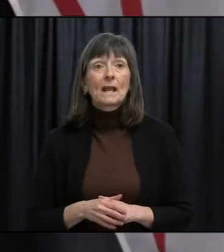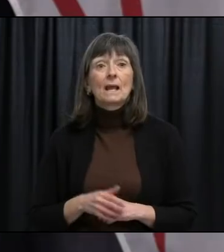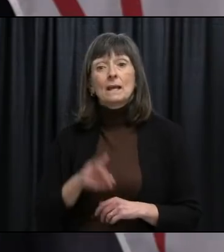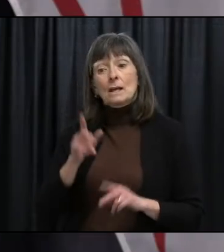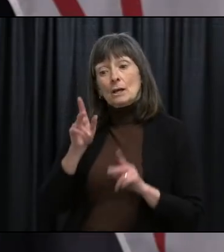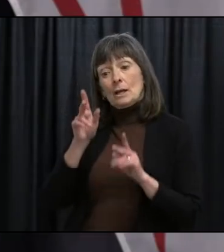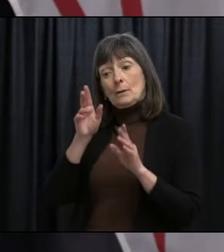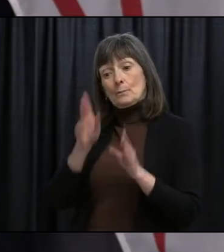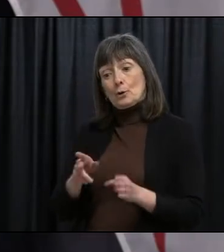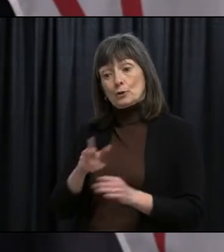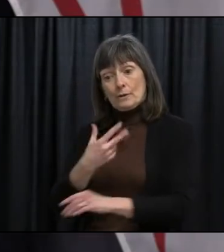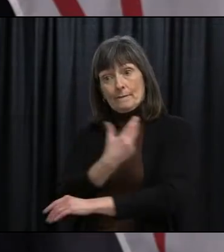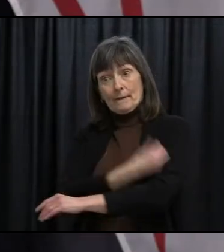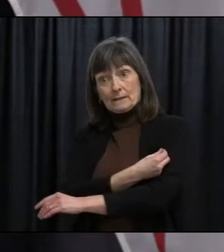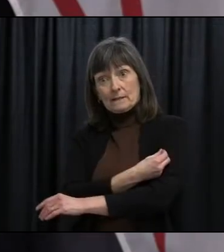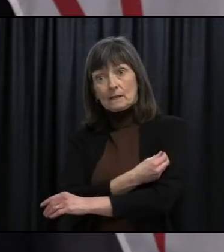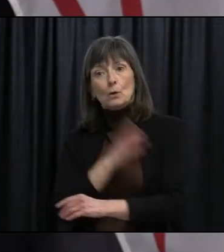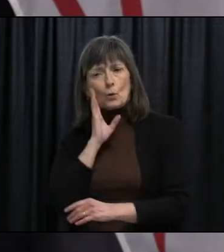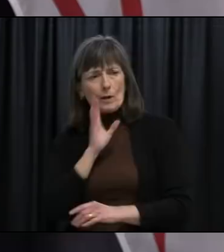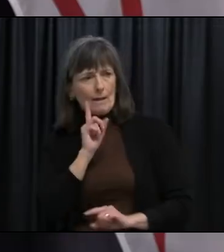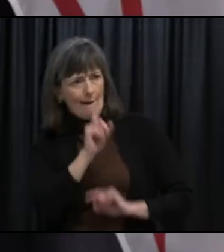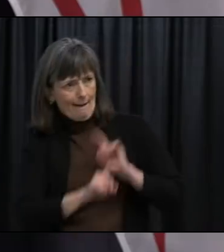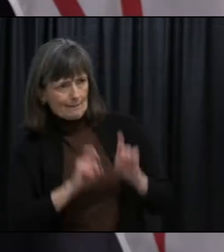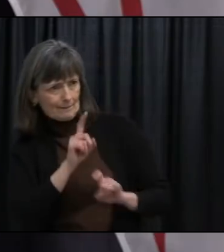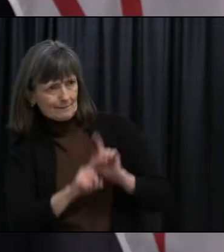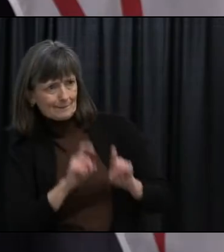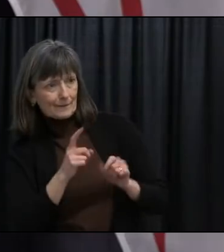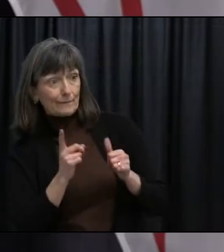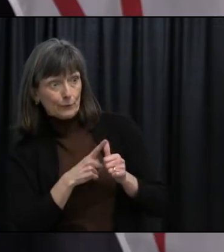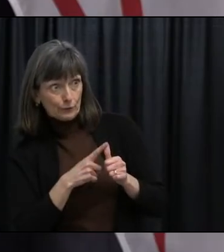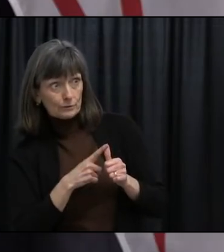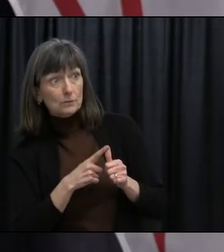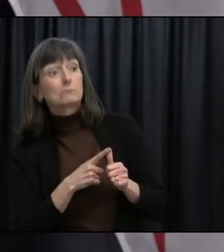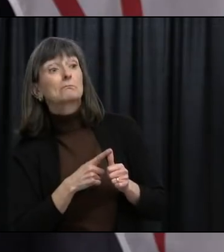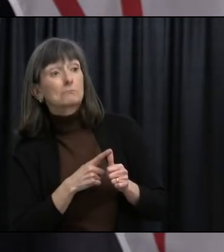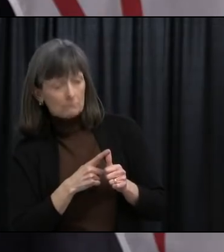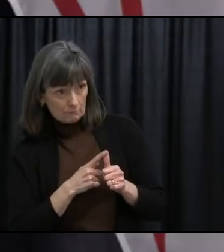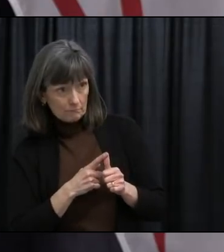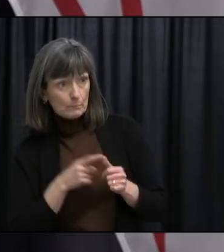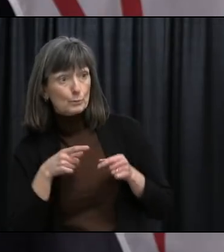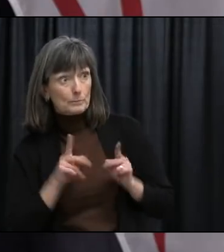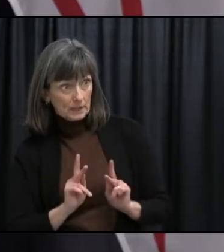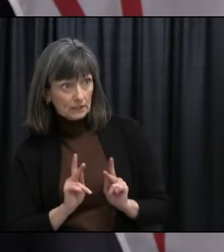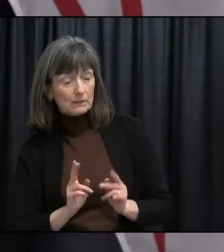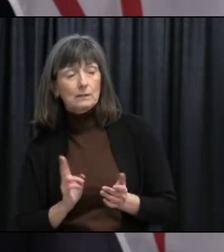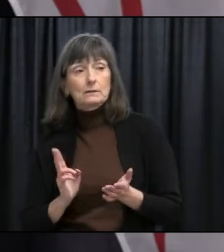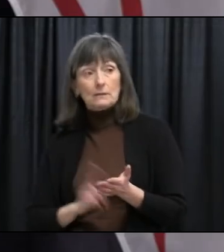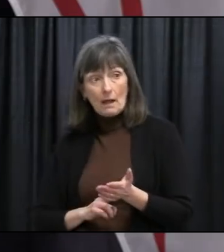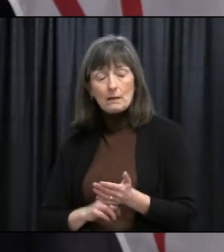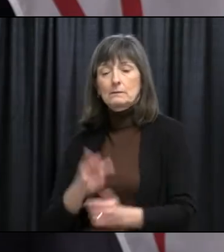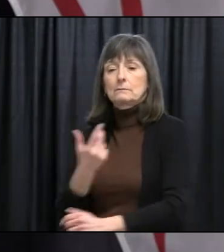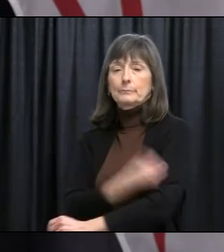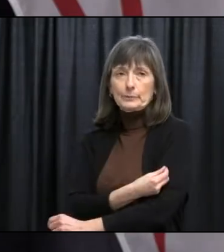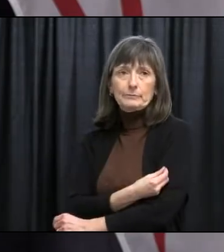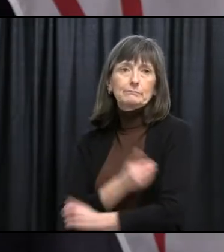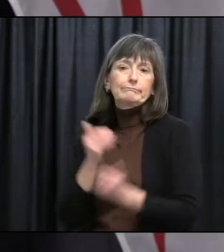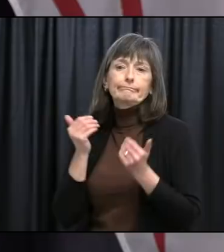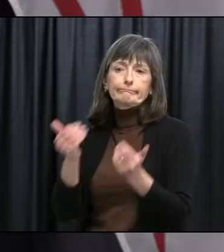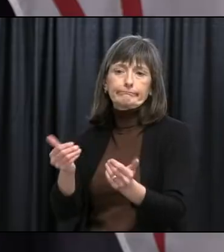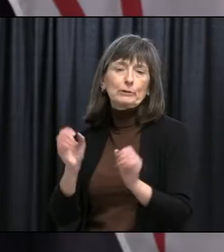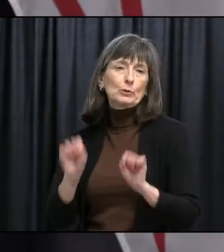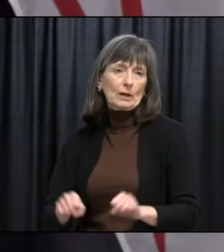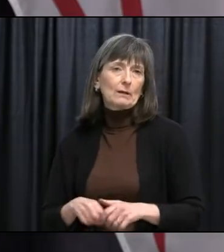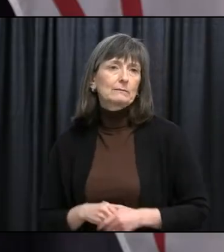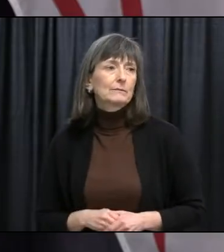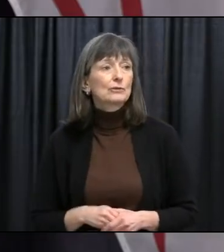so if that comes up, they certainly have the ability to have that conversation, and they have the knowledge to be able to have that conversation with